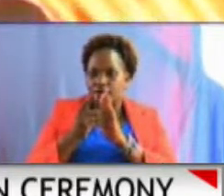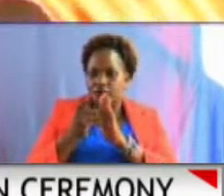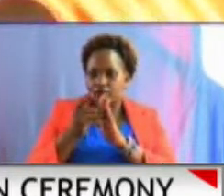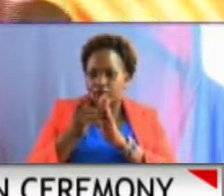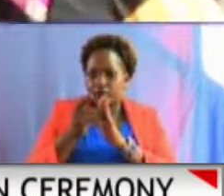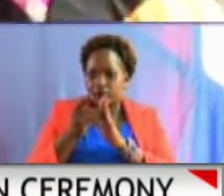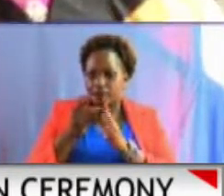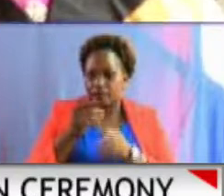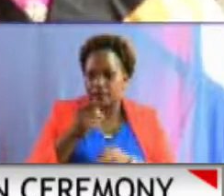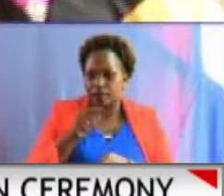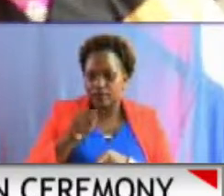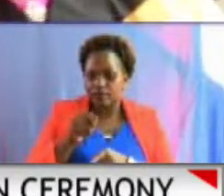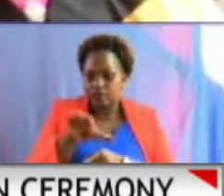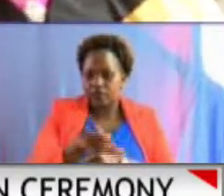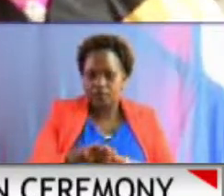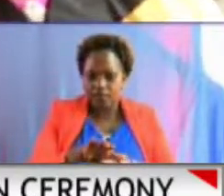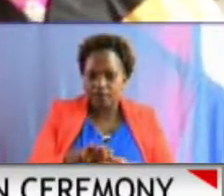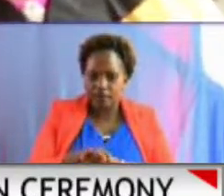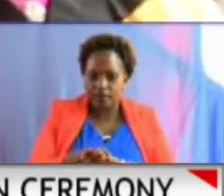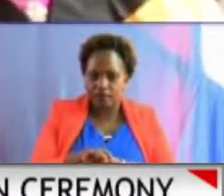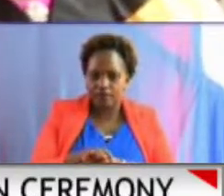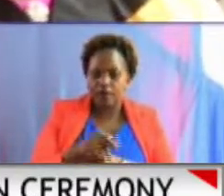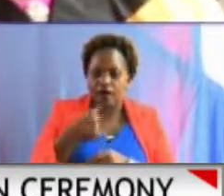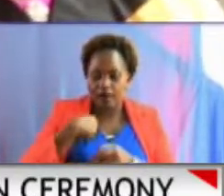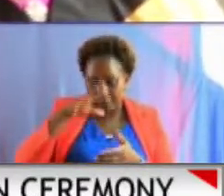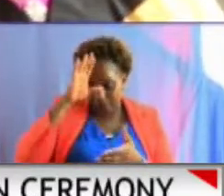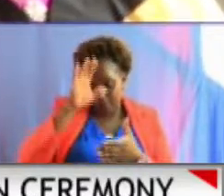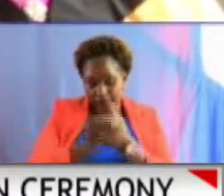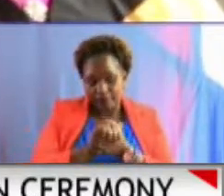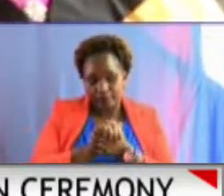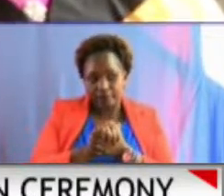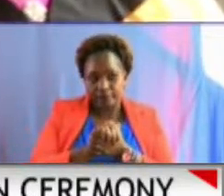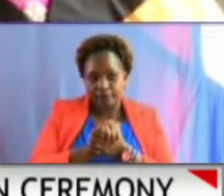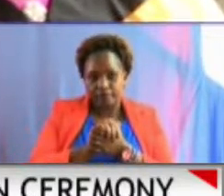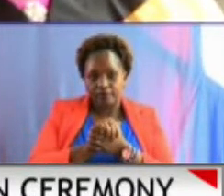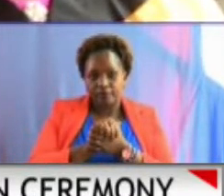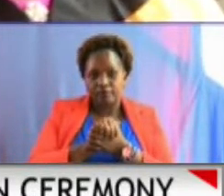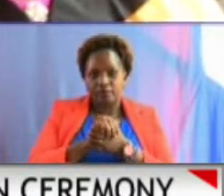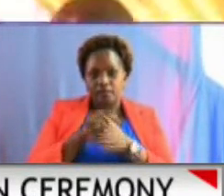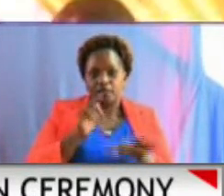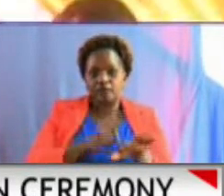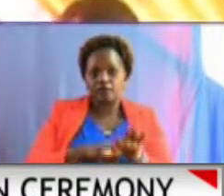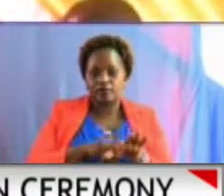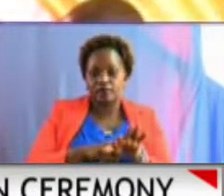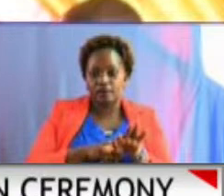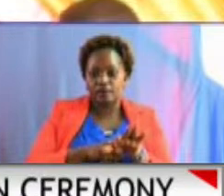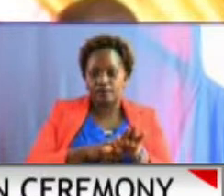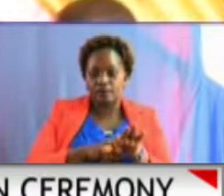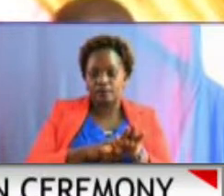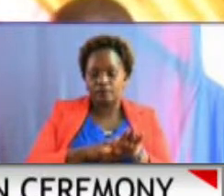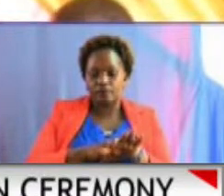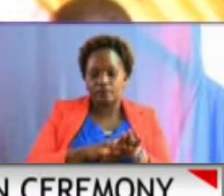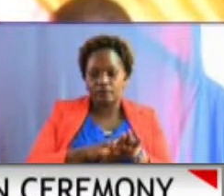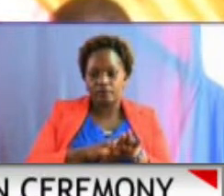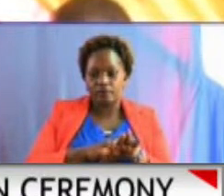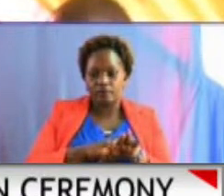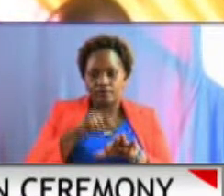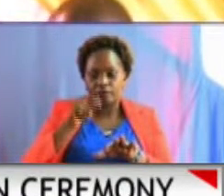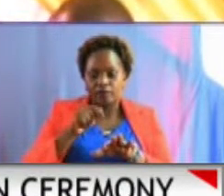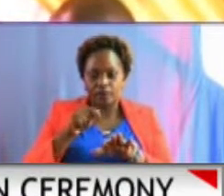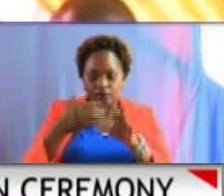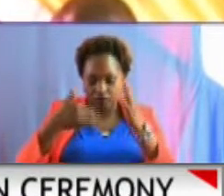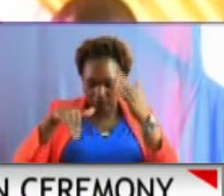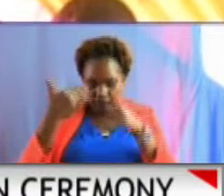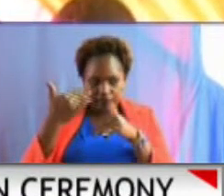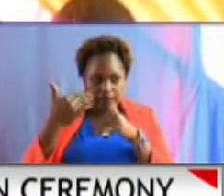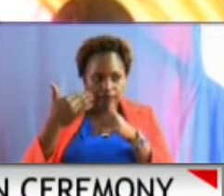excellence in those areas. And I believe with the momentum of this university